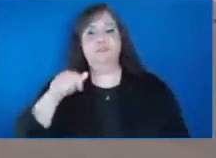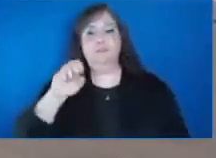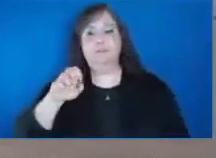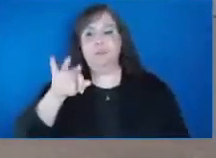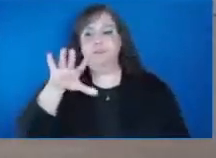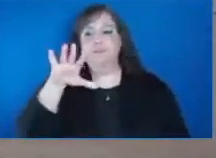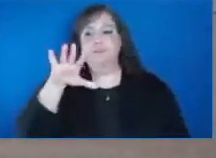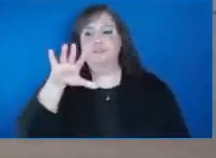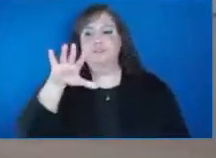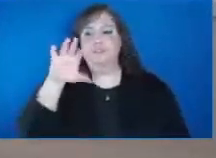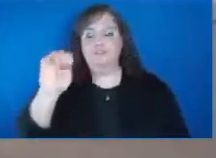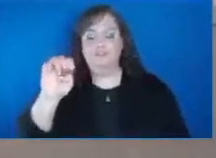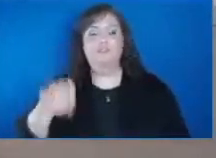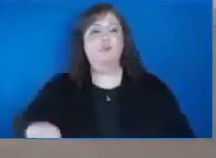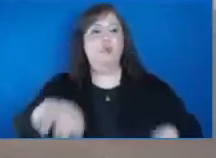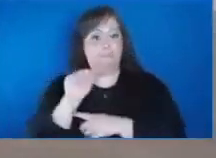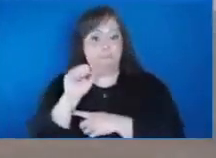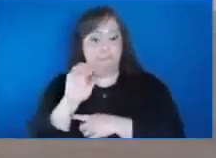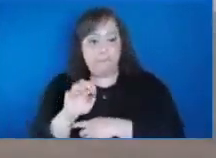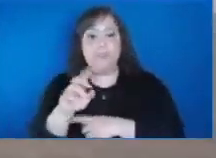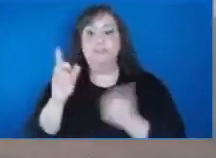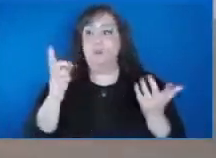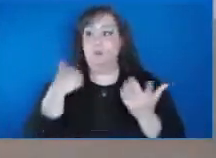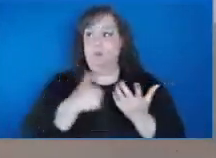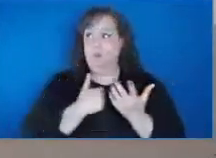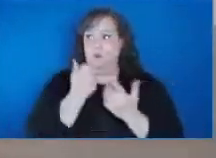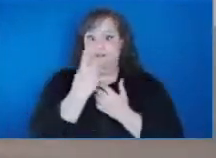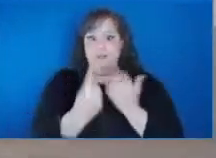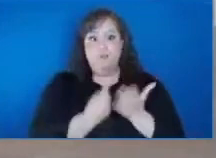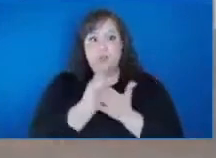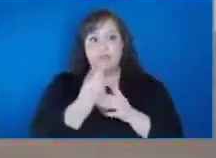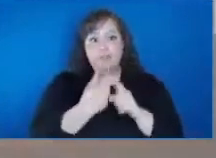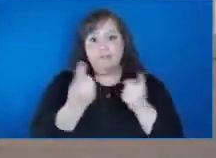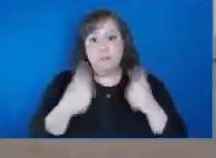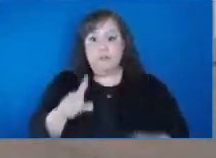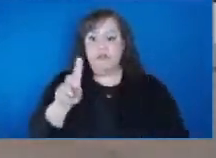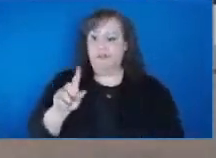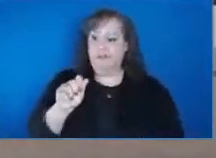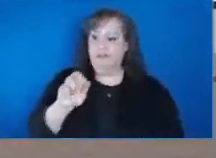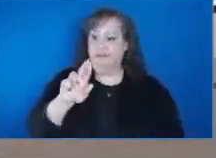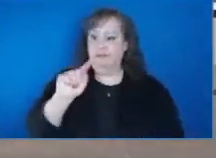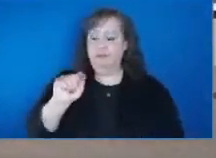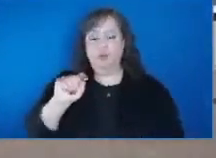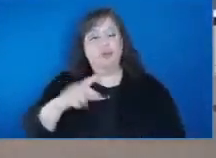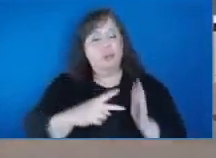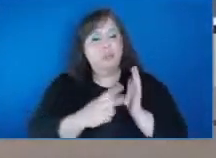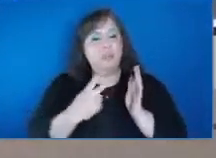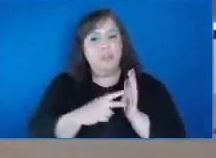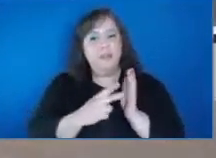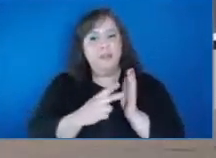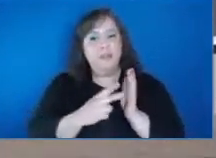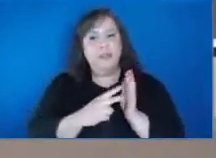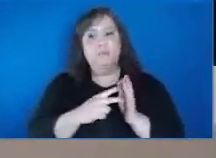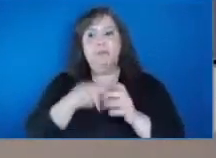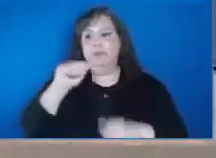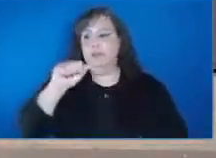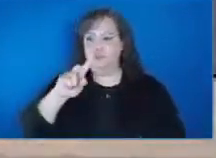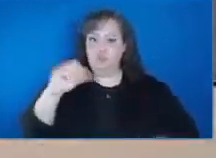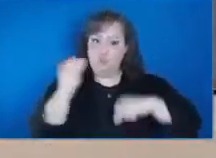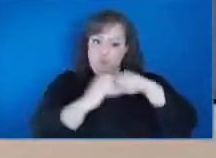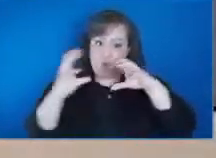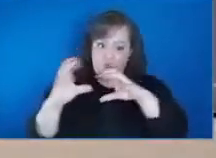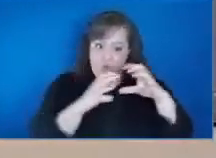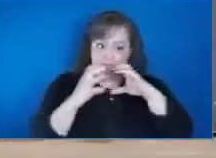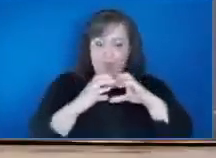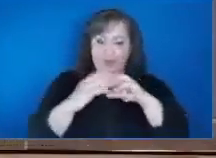Test, will be lifting off. There's tons of activity going on inside the NASA hangar, so come with me. We're going to take you inside. You're going to meet scientists, you're